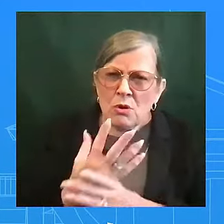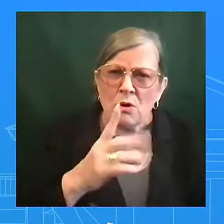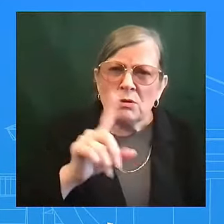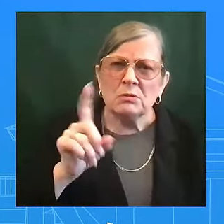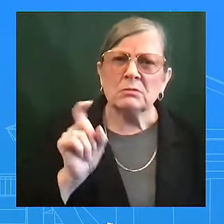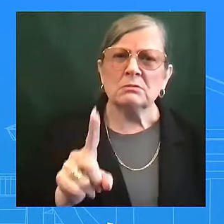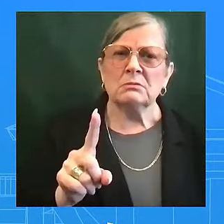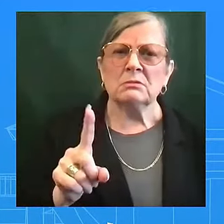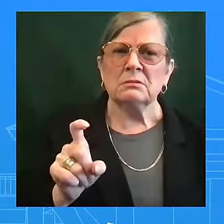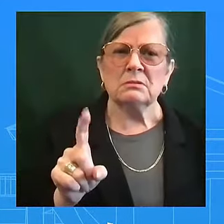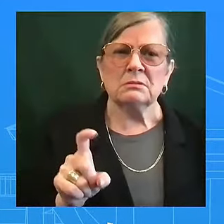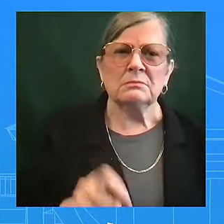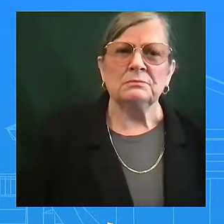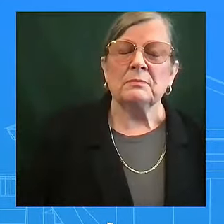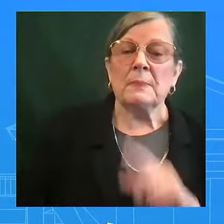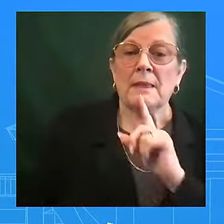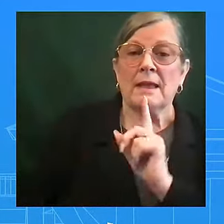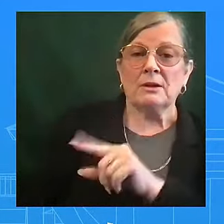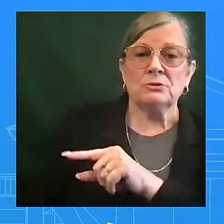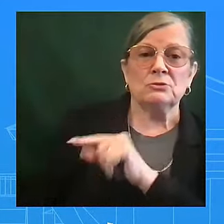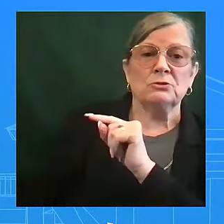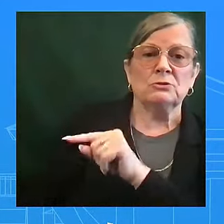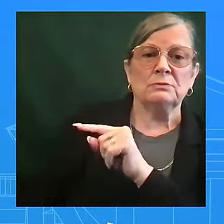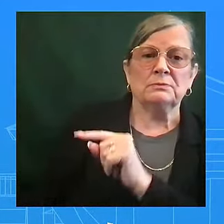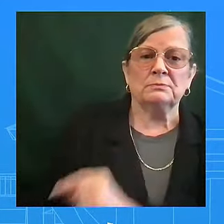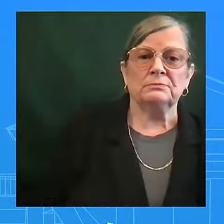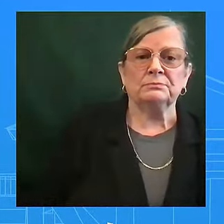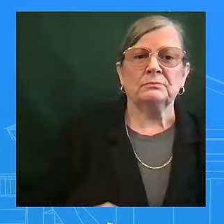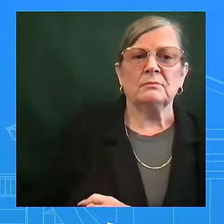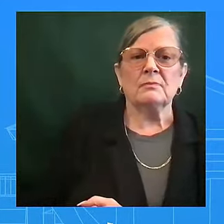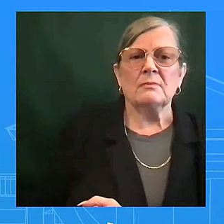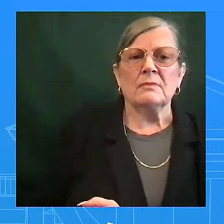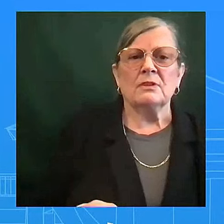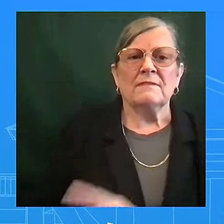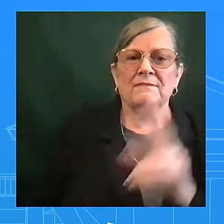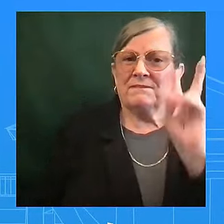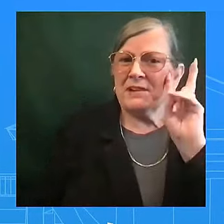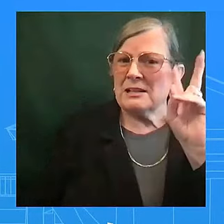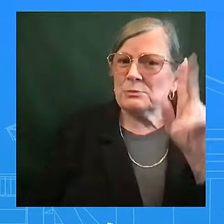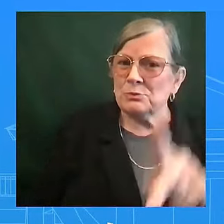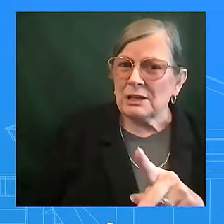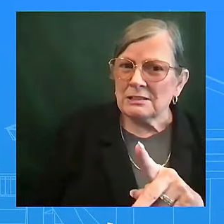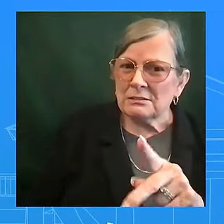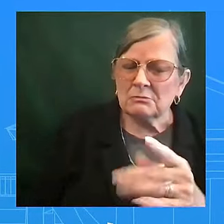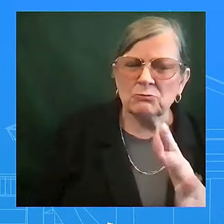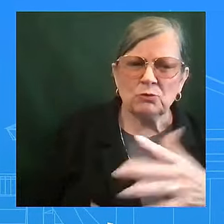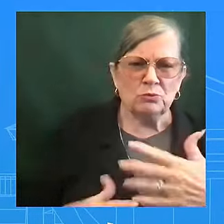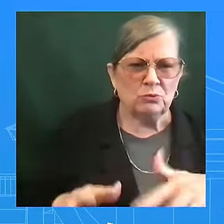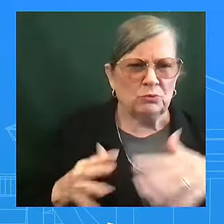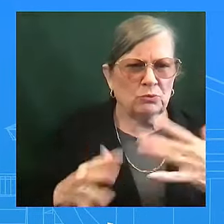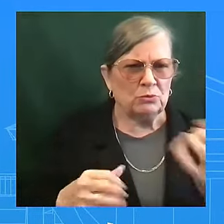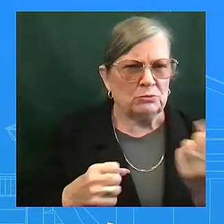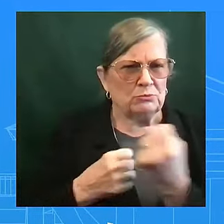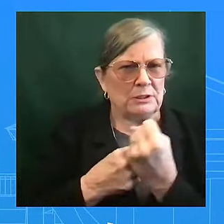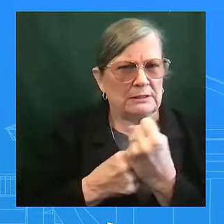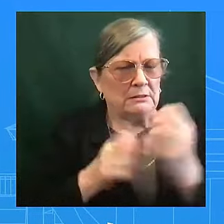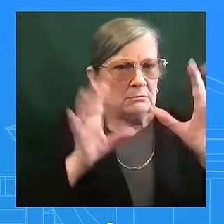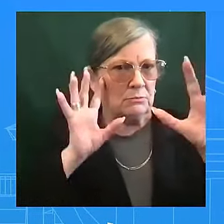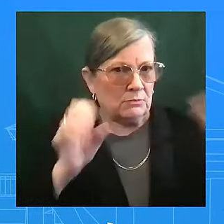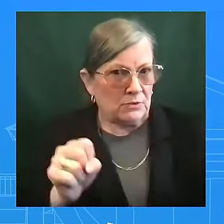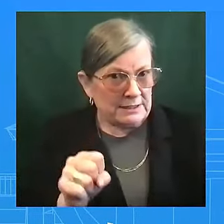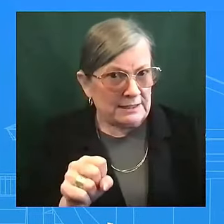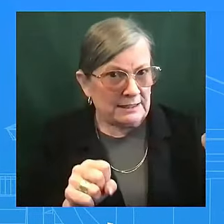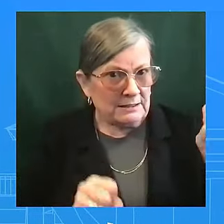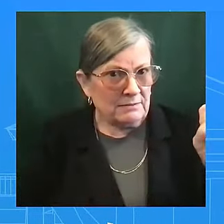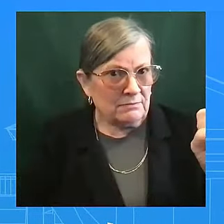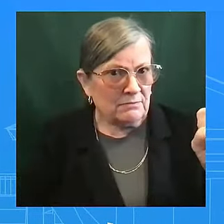a critical partner to this president. All you got to do is look at the record and what we have been able to do in the past 3.5 years, the Biden-Harris administration has been able to